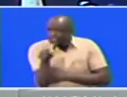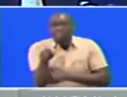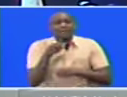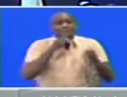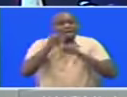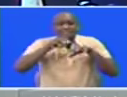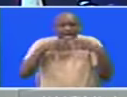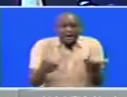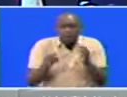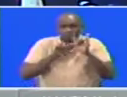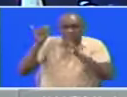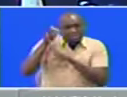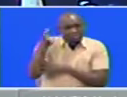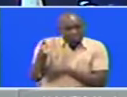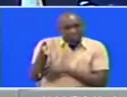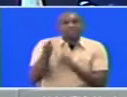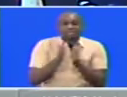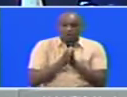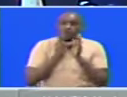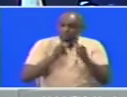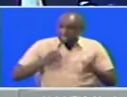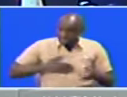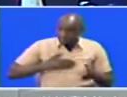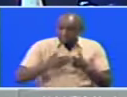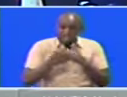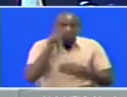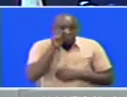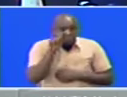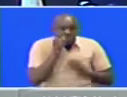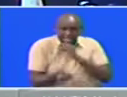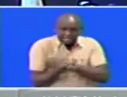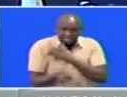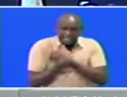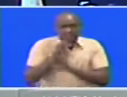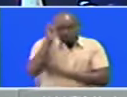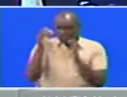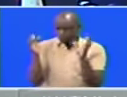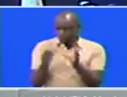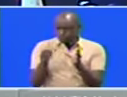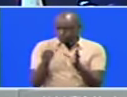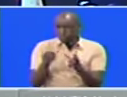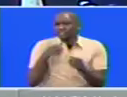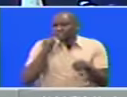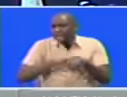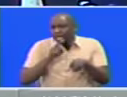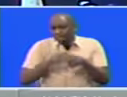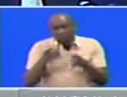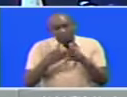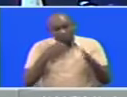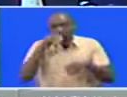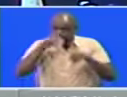Kenya's foreign fight? KTN's Timothy Otieno explores tonight on the Jubilee scorecard on the eve of Uhuruto's